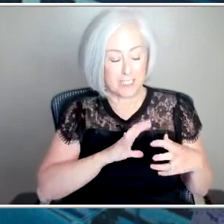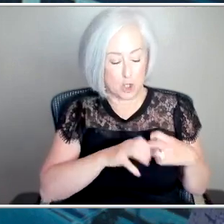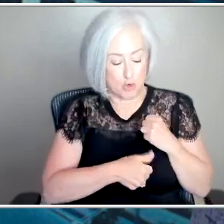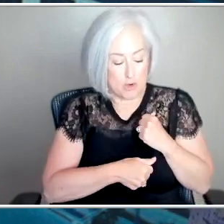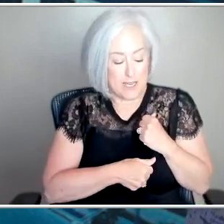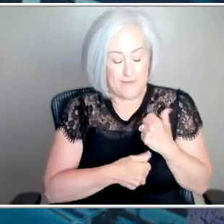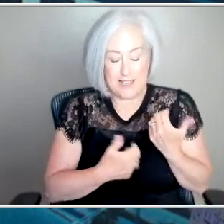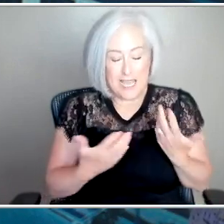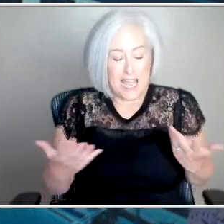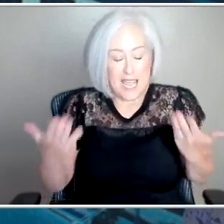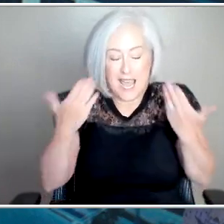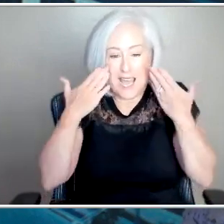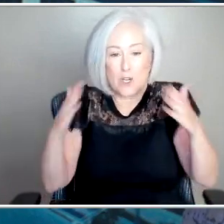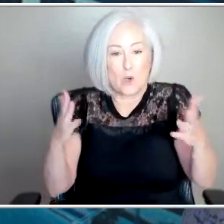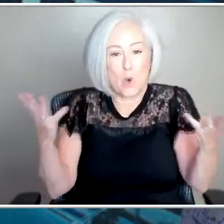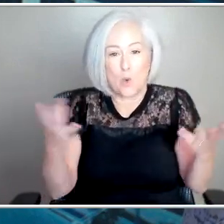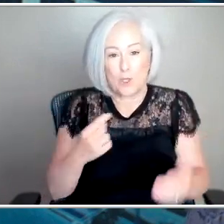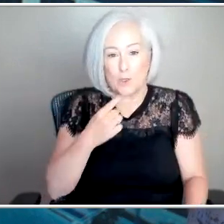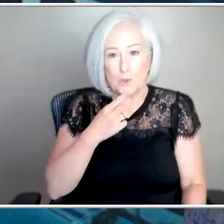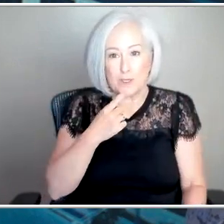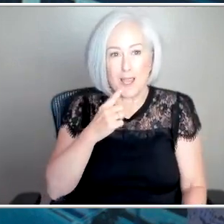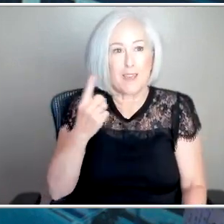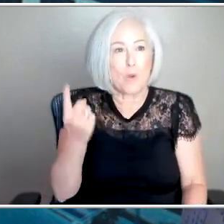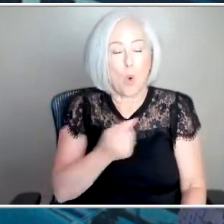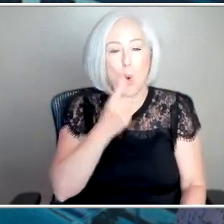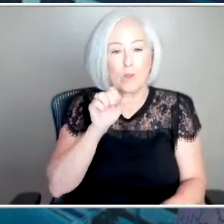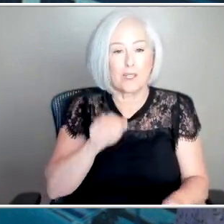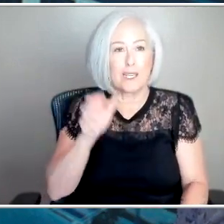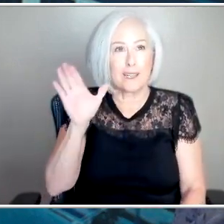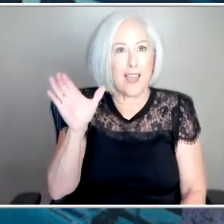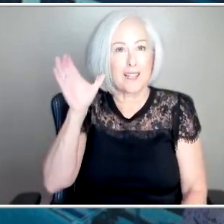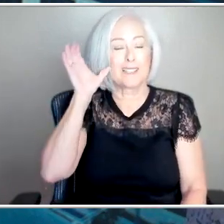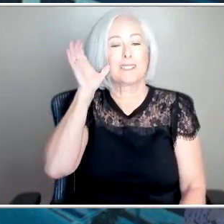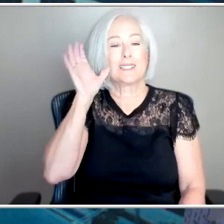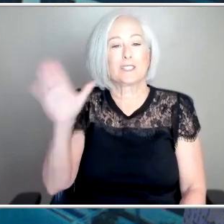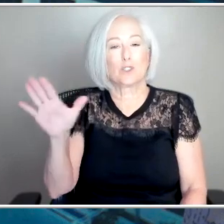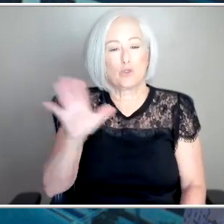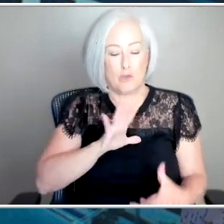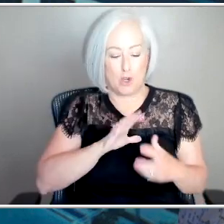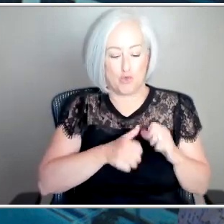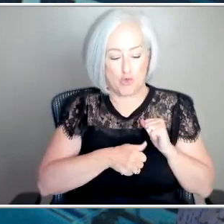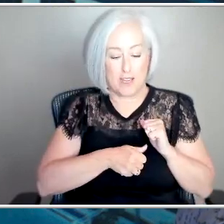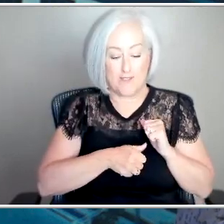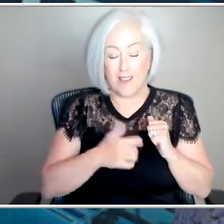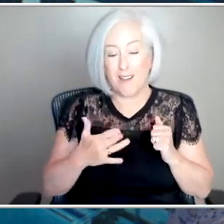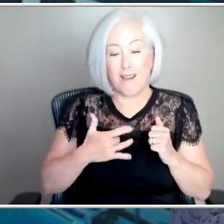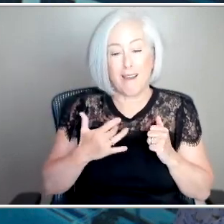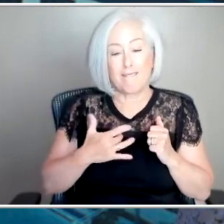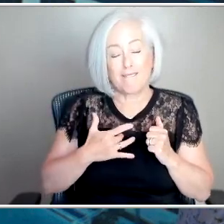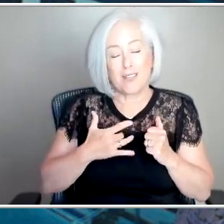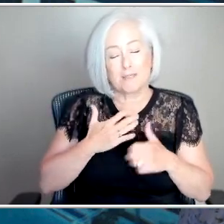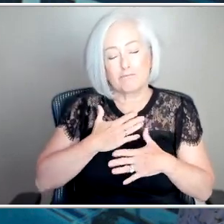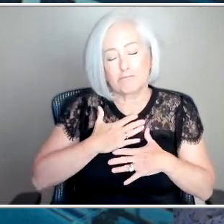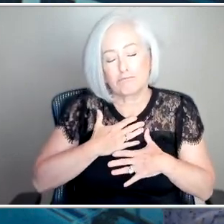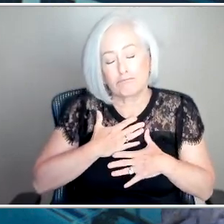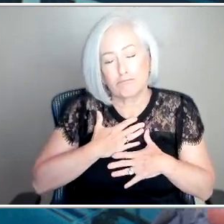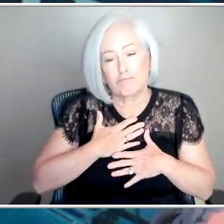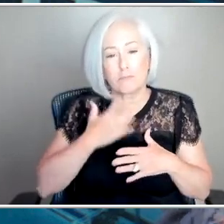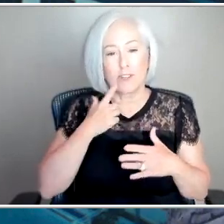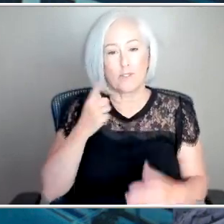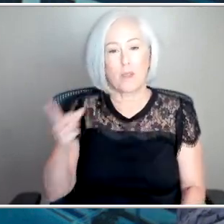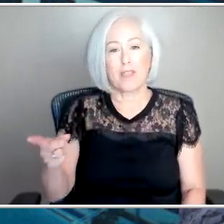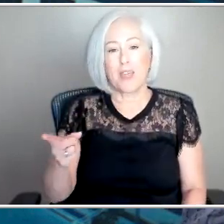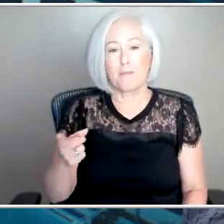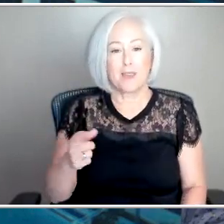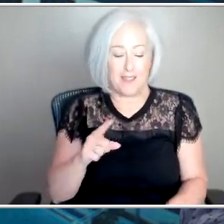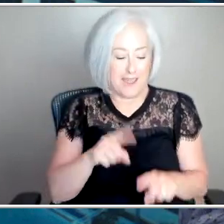just to listen with their grief. But I feel bad because you feel like I don't have anything to complain about